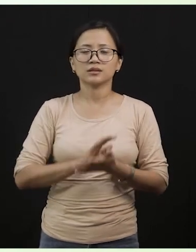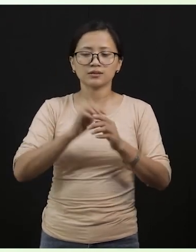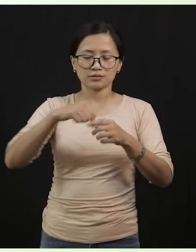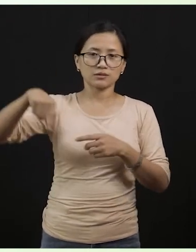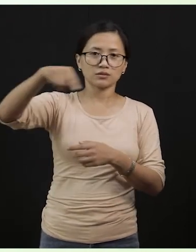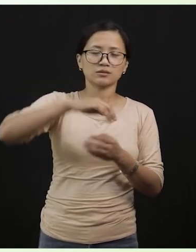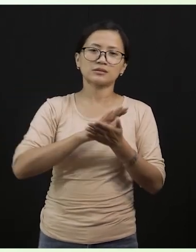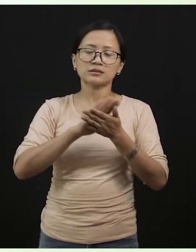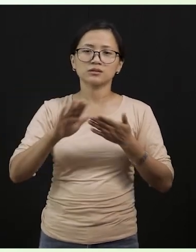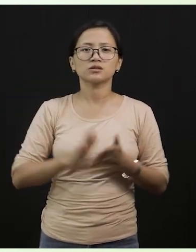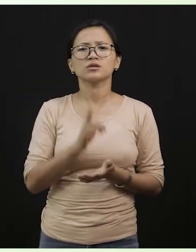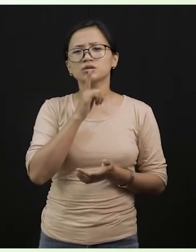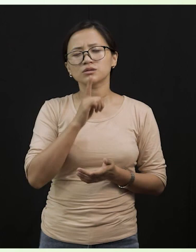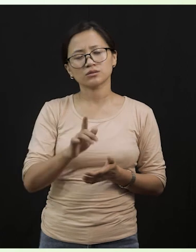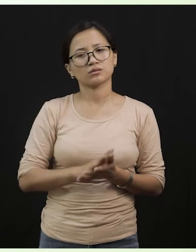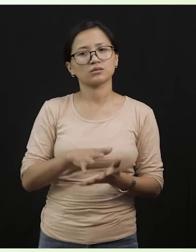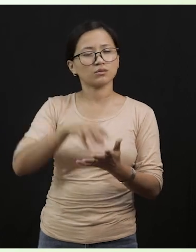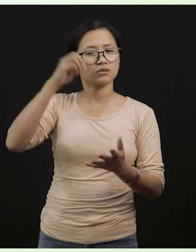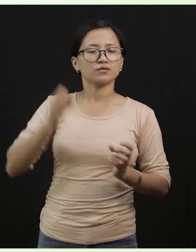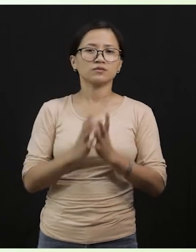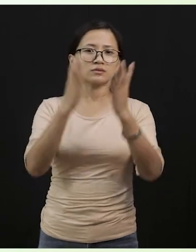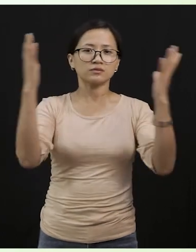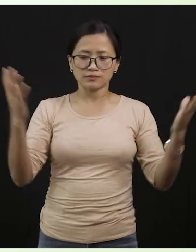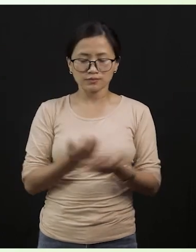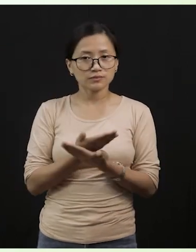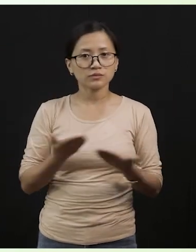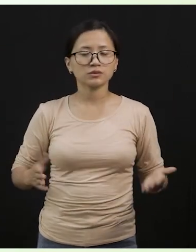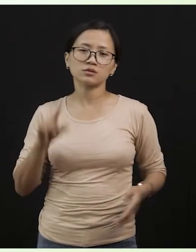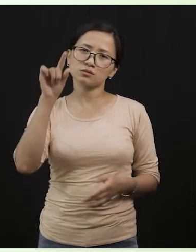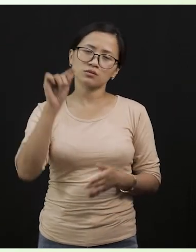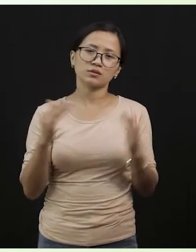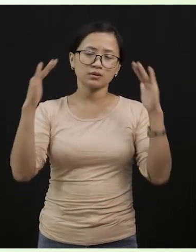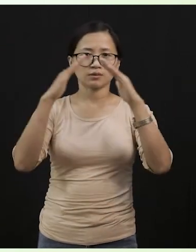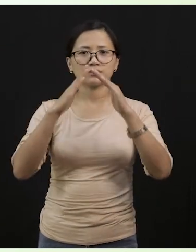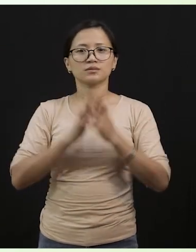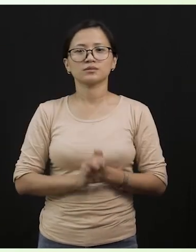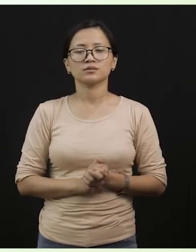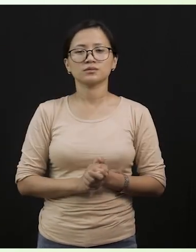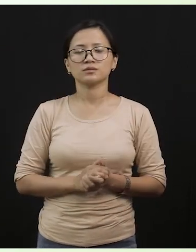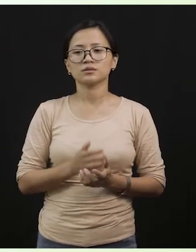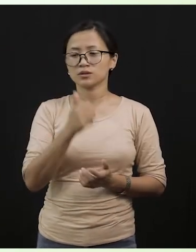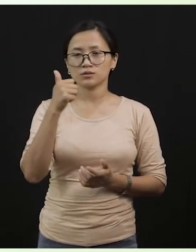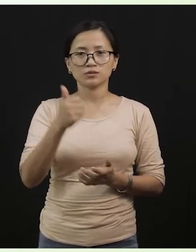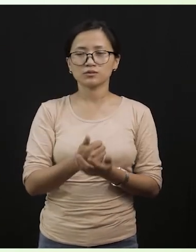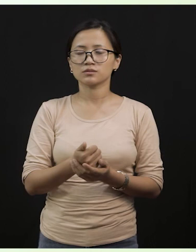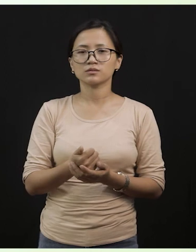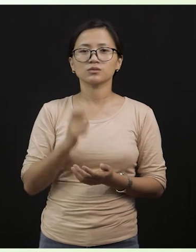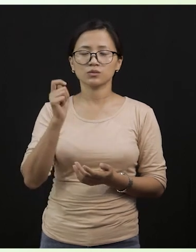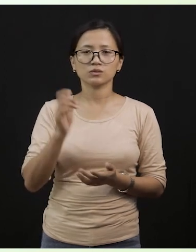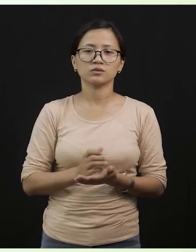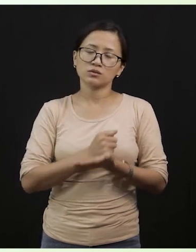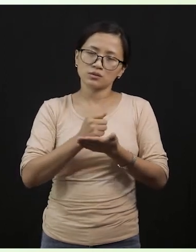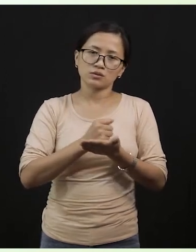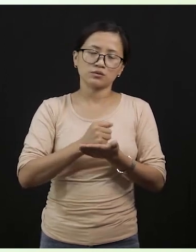clean. And so I'm sure you have learned a lot of things that you can do at home, right? So these are the good deeds that we all should